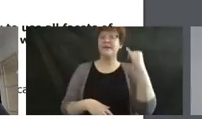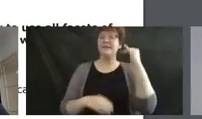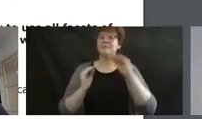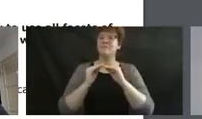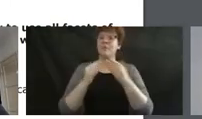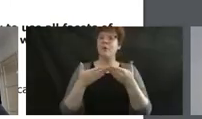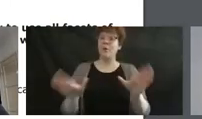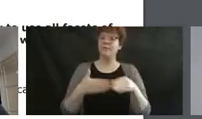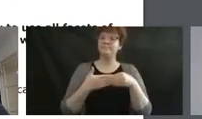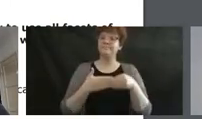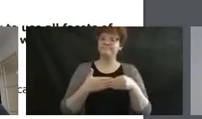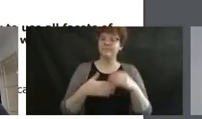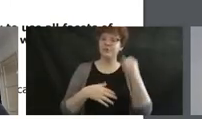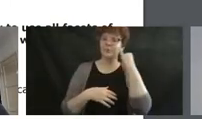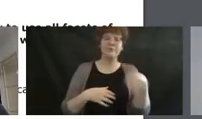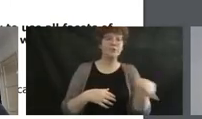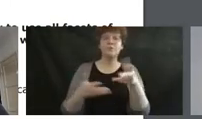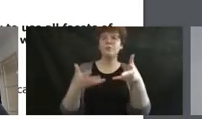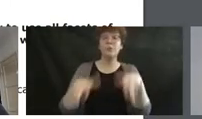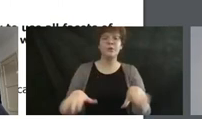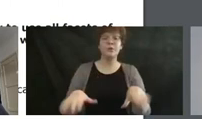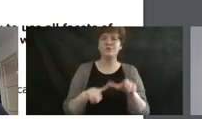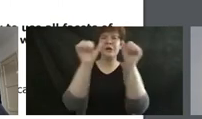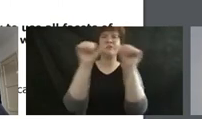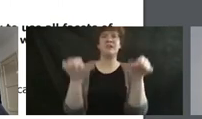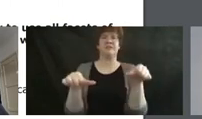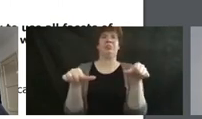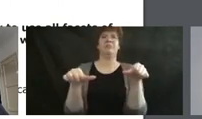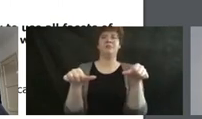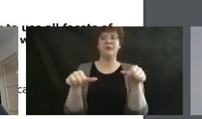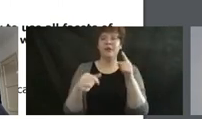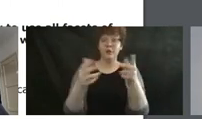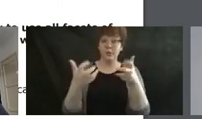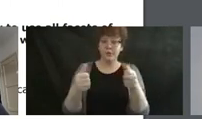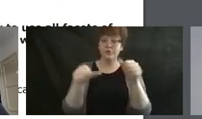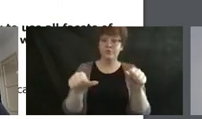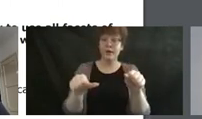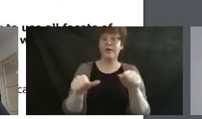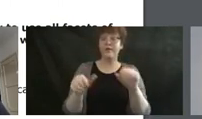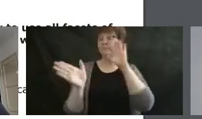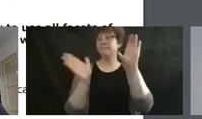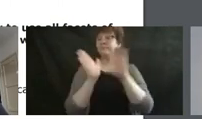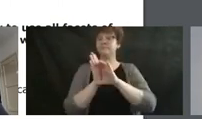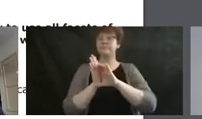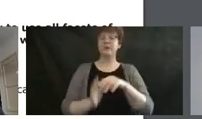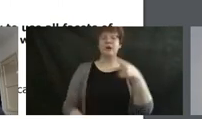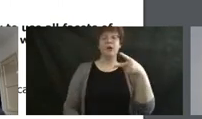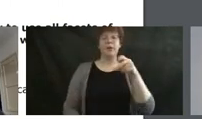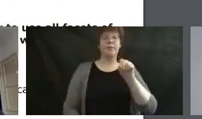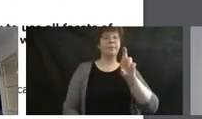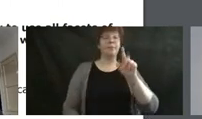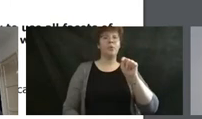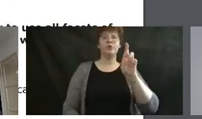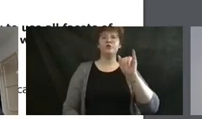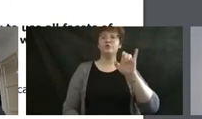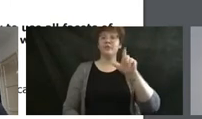an architectural detail and you would rather try maybe a portrait, it could be a portrait of your dog, it could be a self-portrait, it